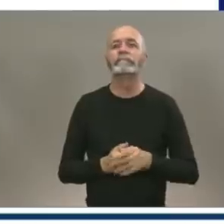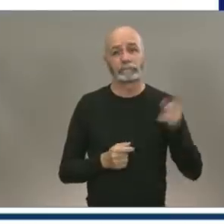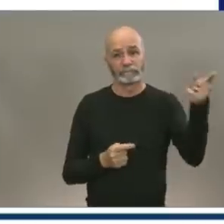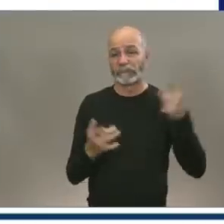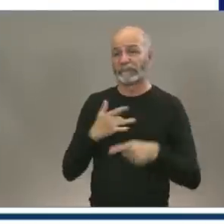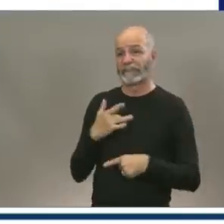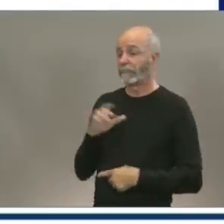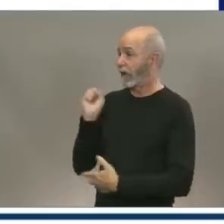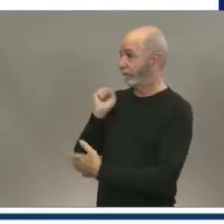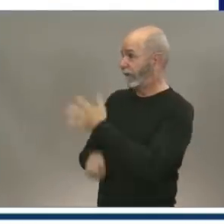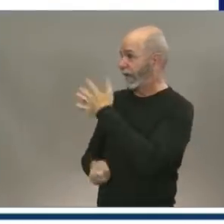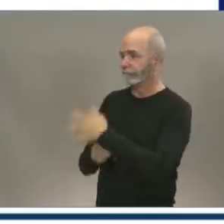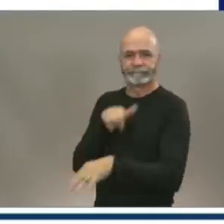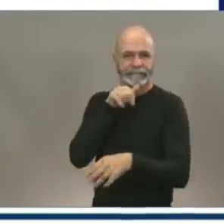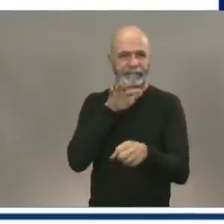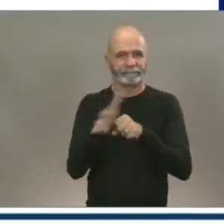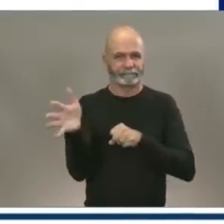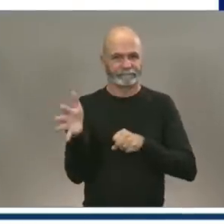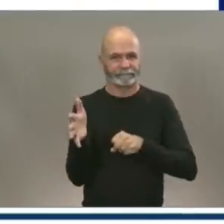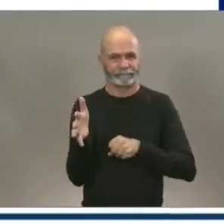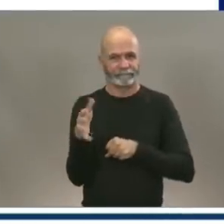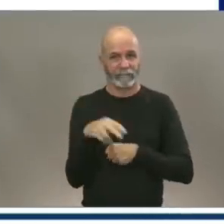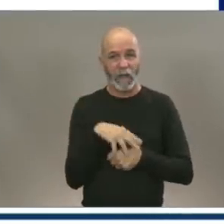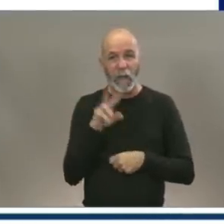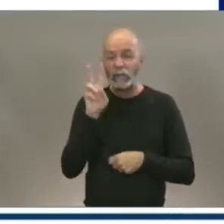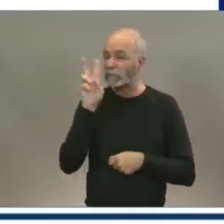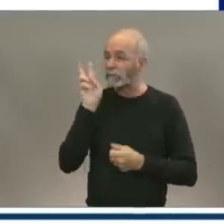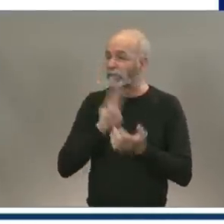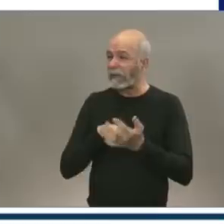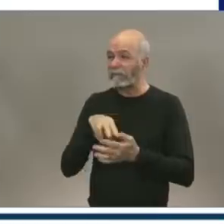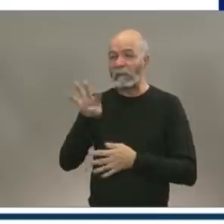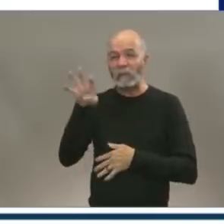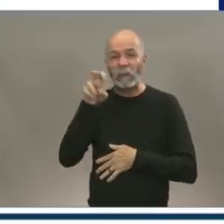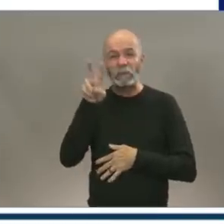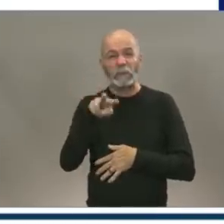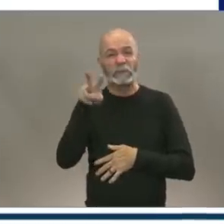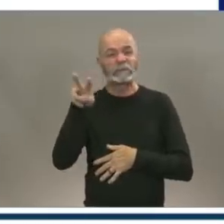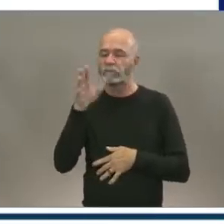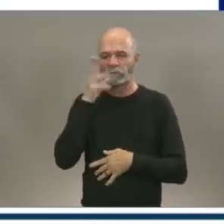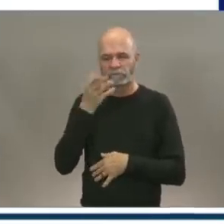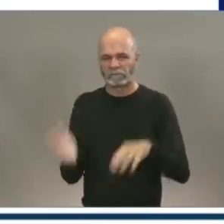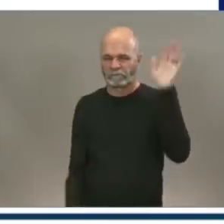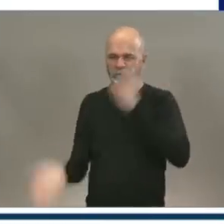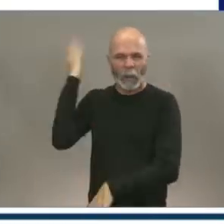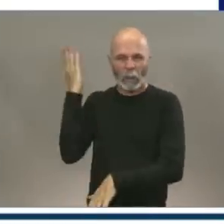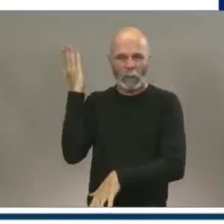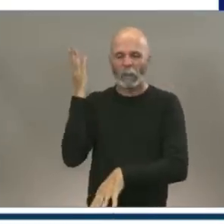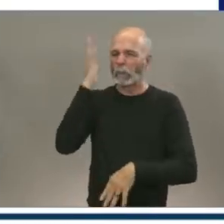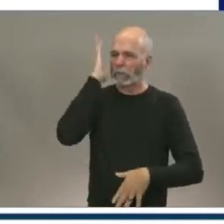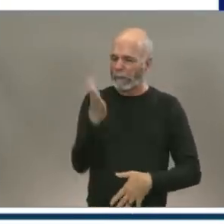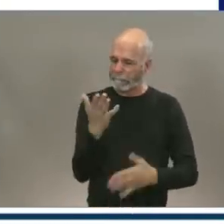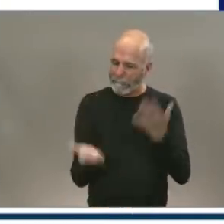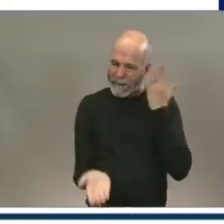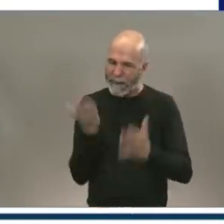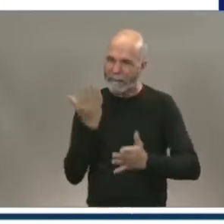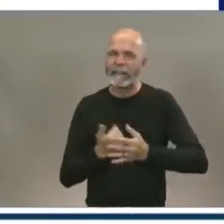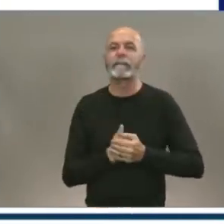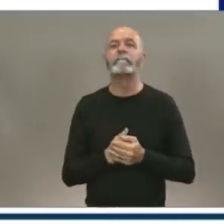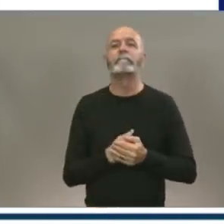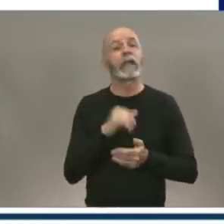sufficient, and we're looking at ways to change the fines going forward. We're also looking at ways, I've asked the compliance team to look